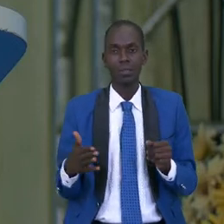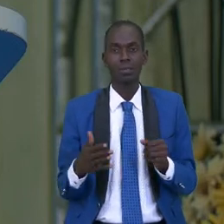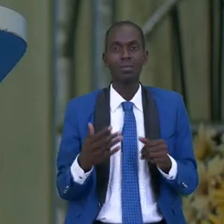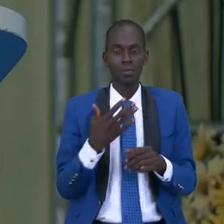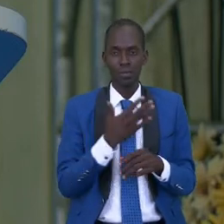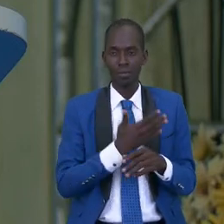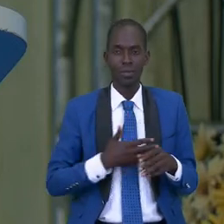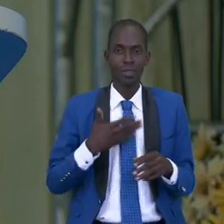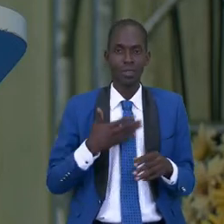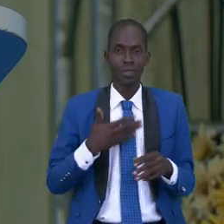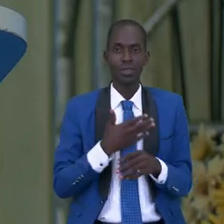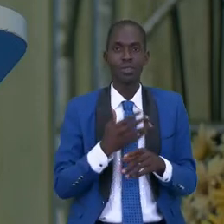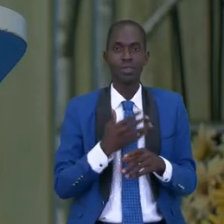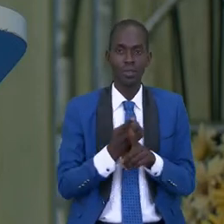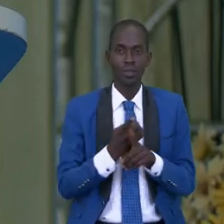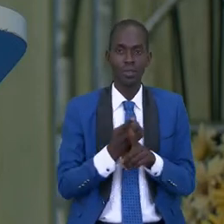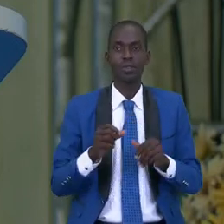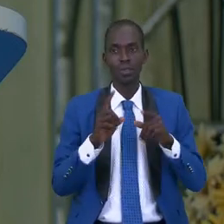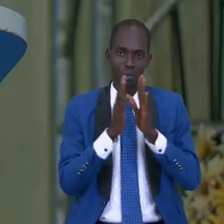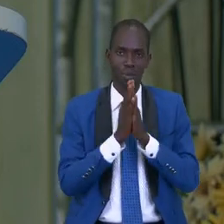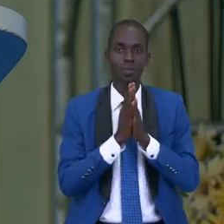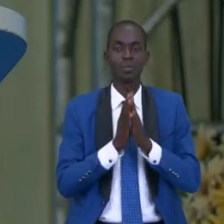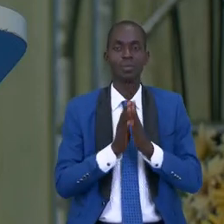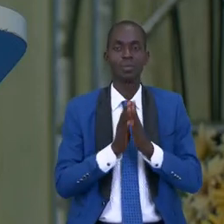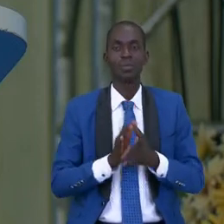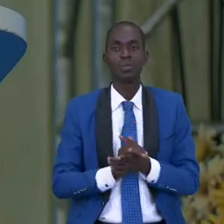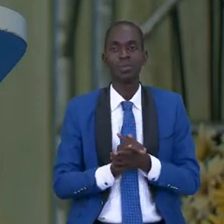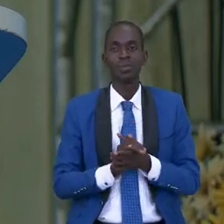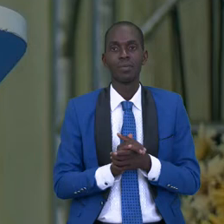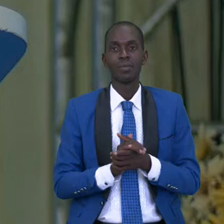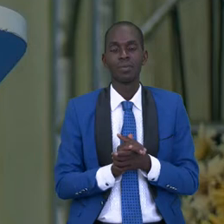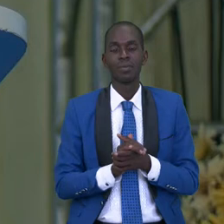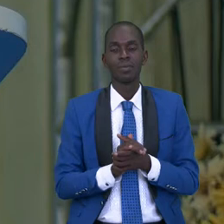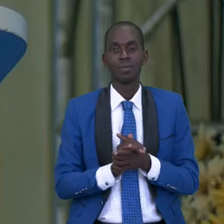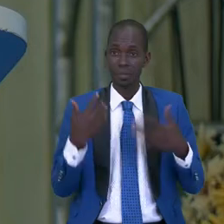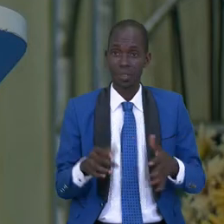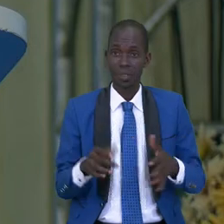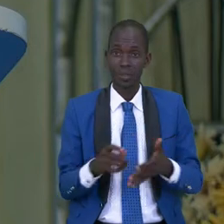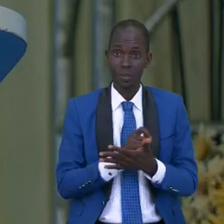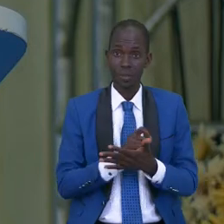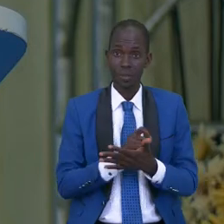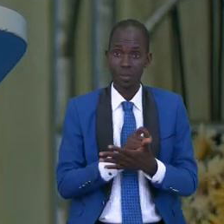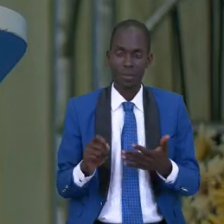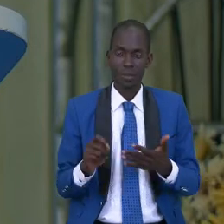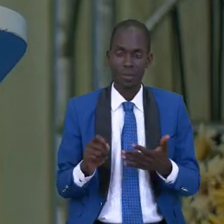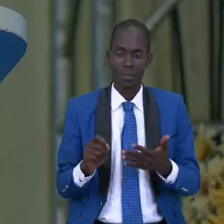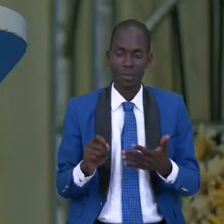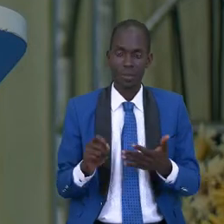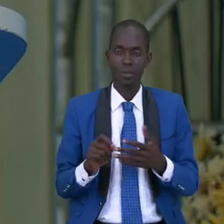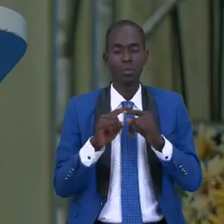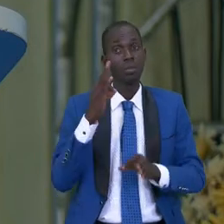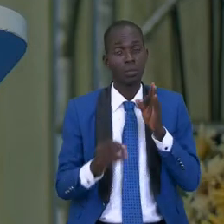If you are true, let's see the flag. We're waiting. Miracles are